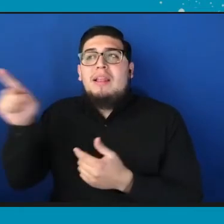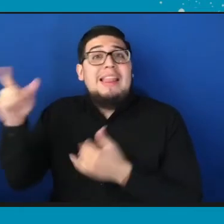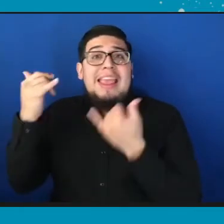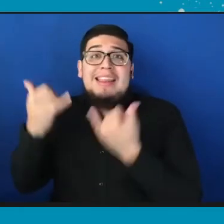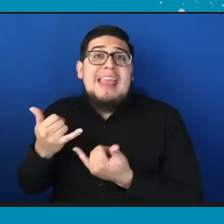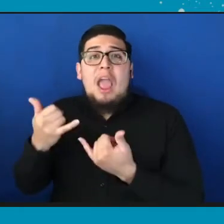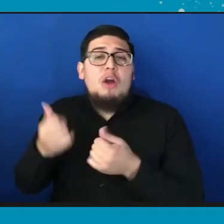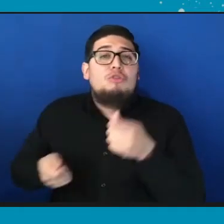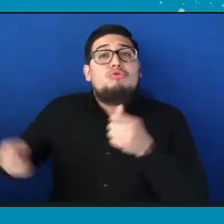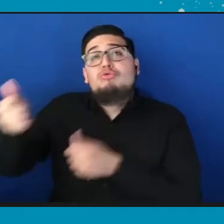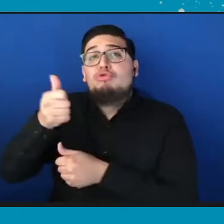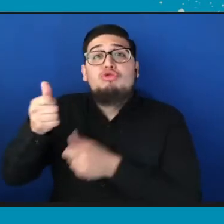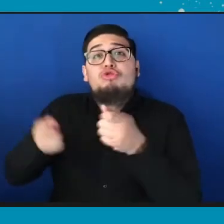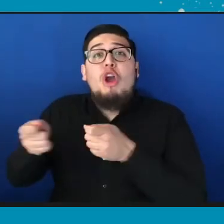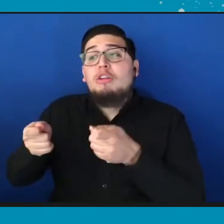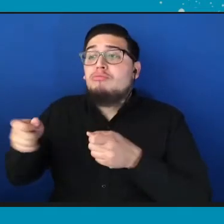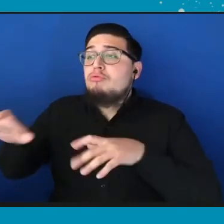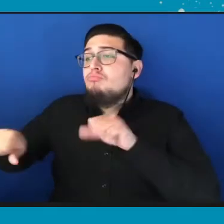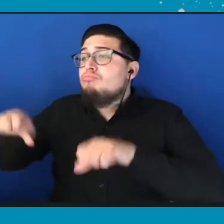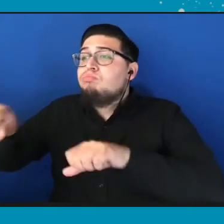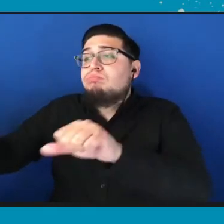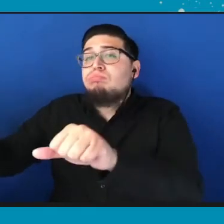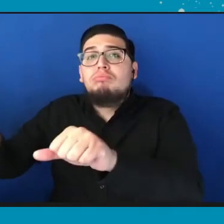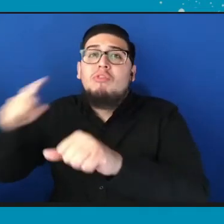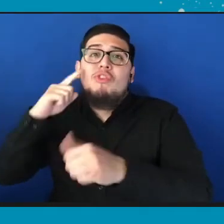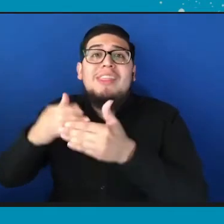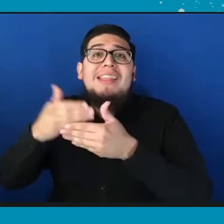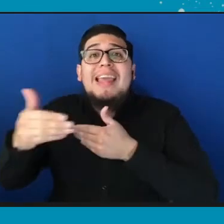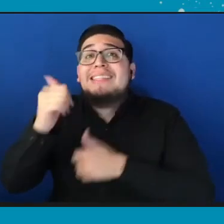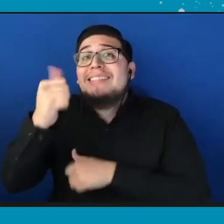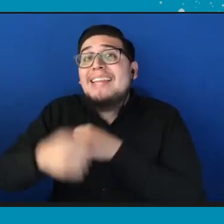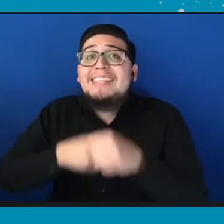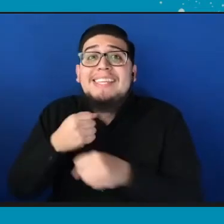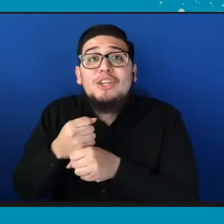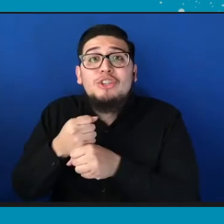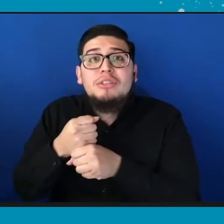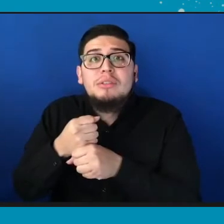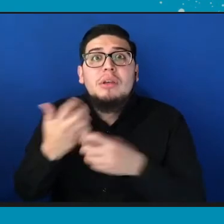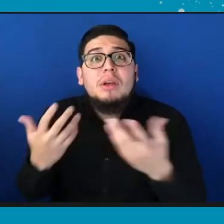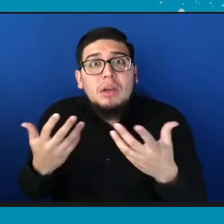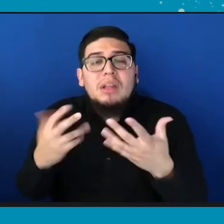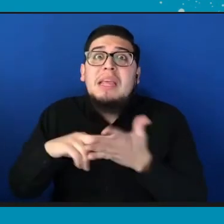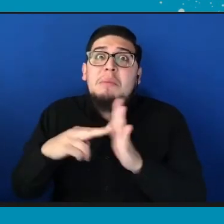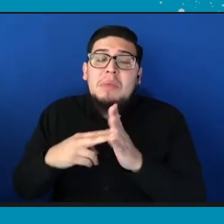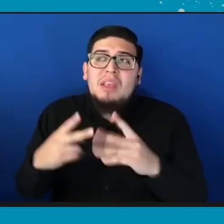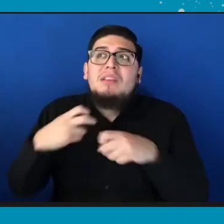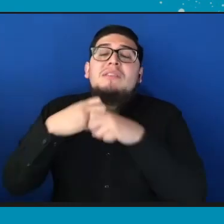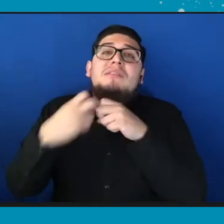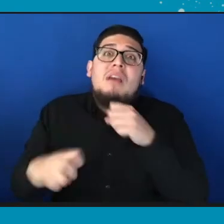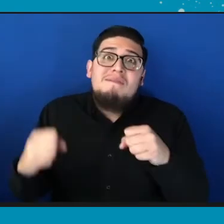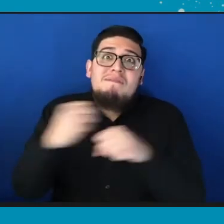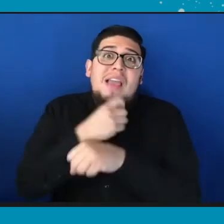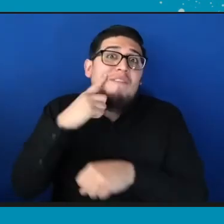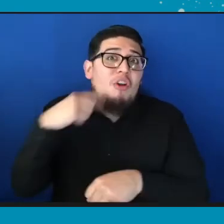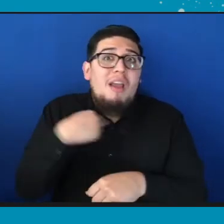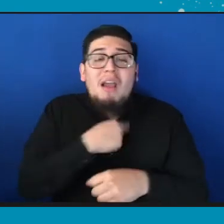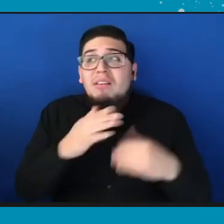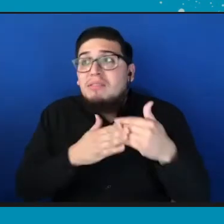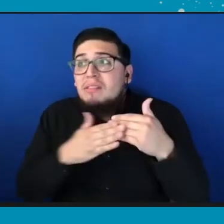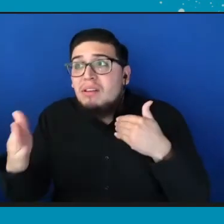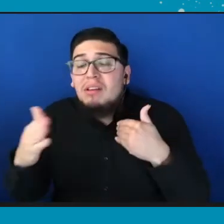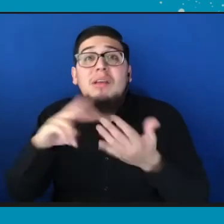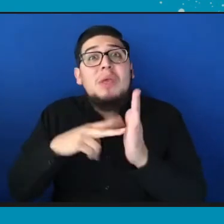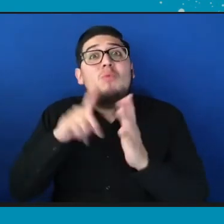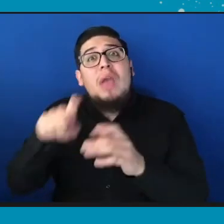for the next 10 years. So we have to continue the pressure on our corporations as well as